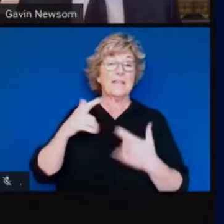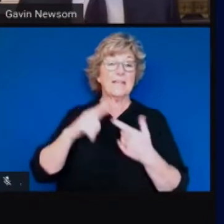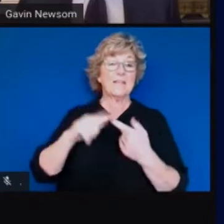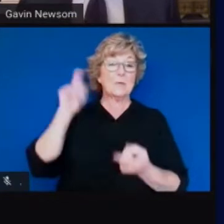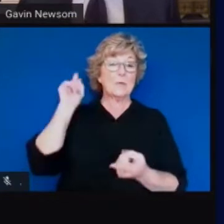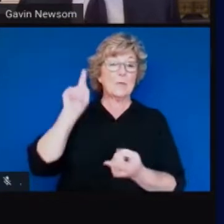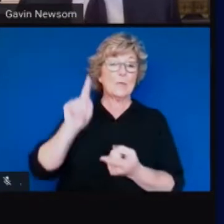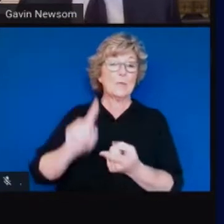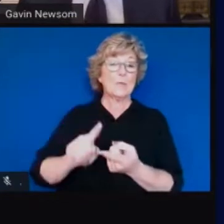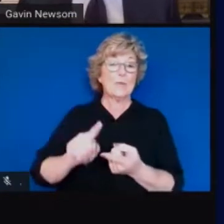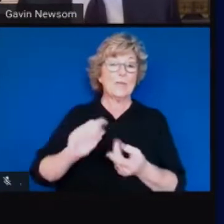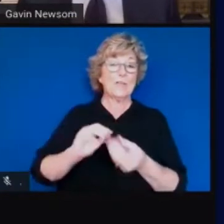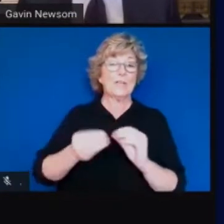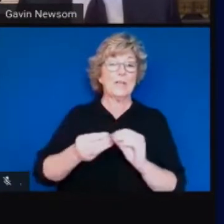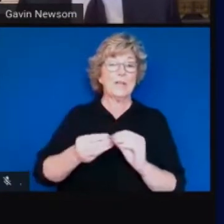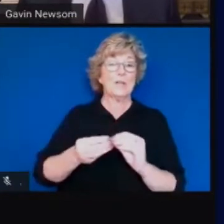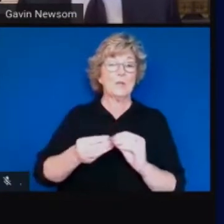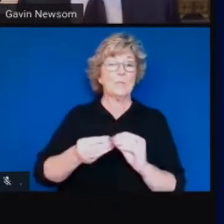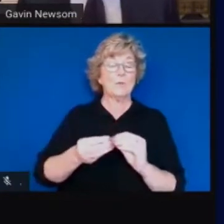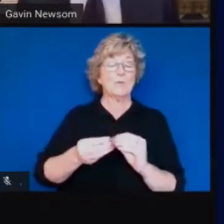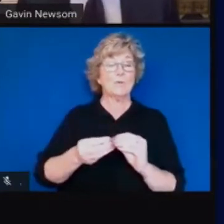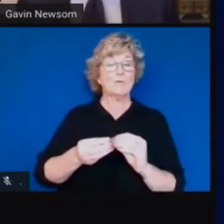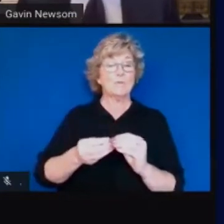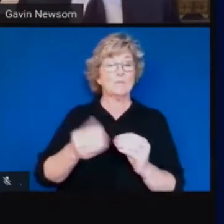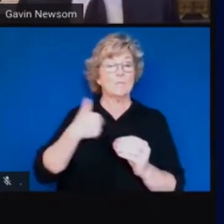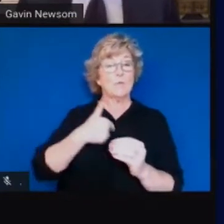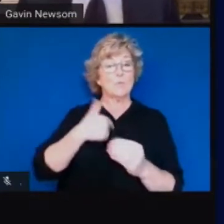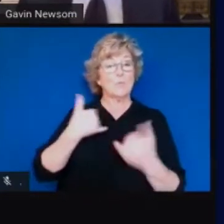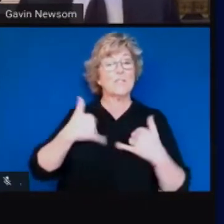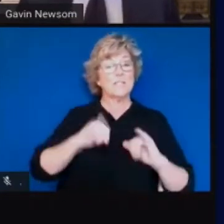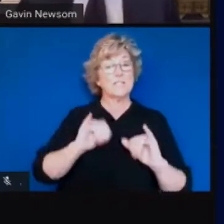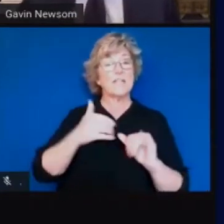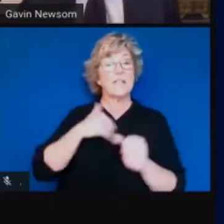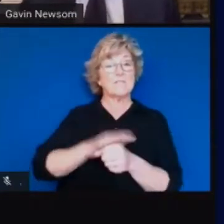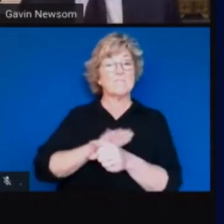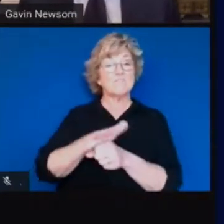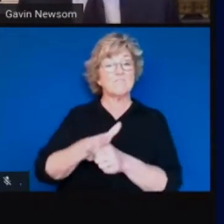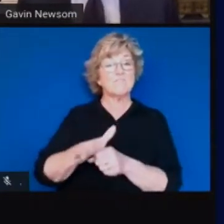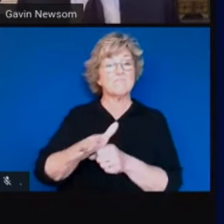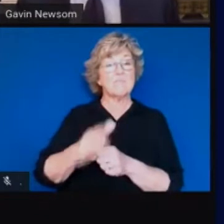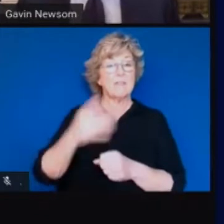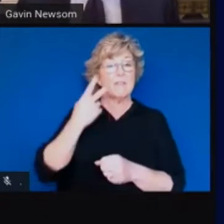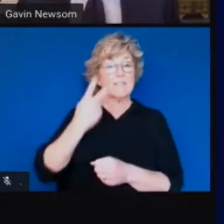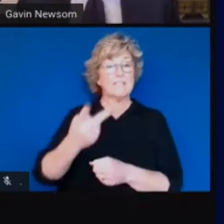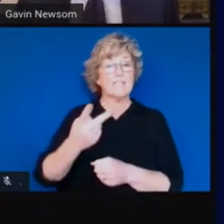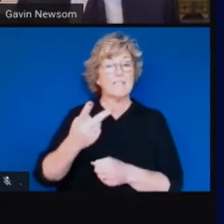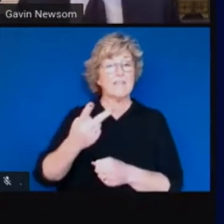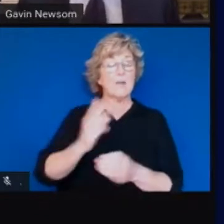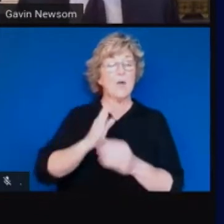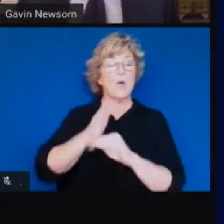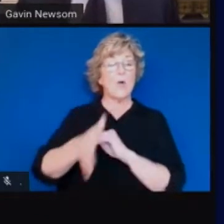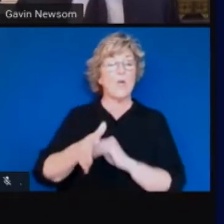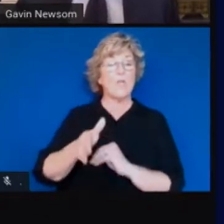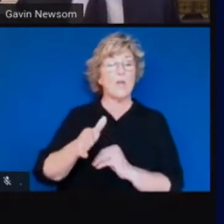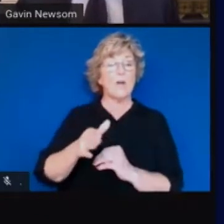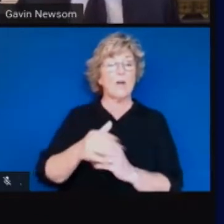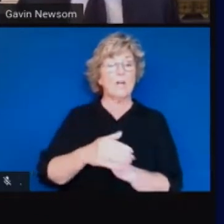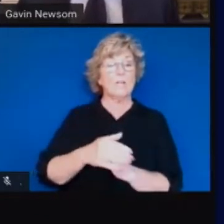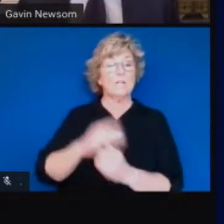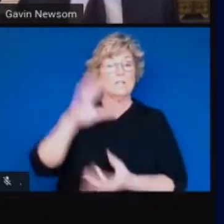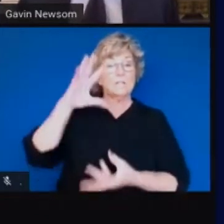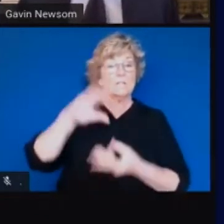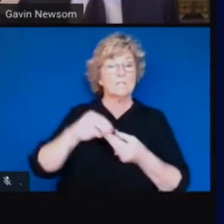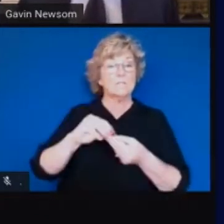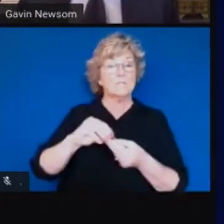in possession of an ample supply of ventilators. You can see here over 20,000,